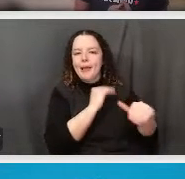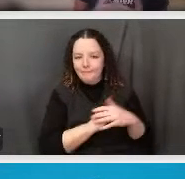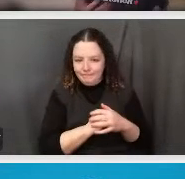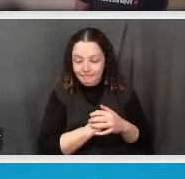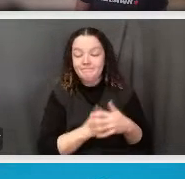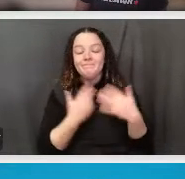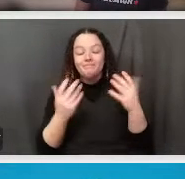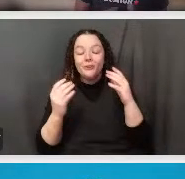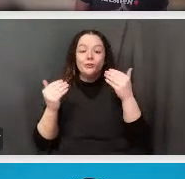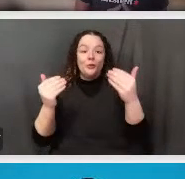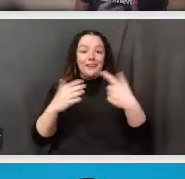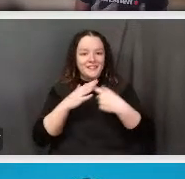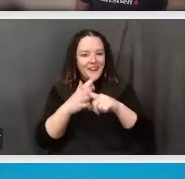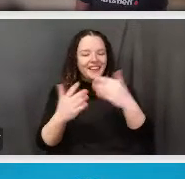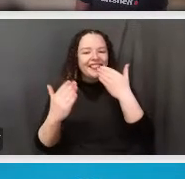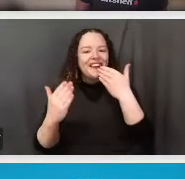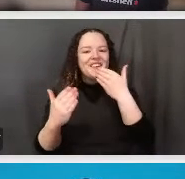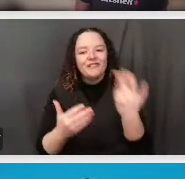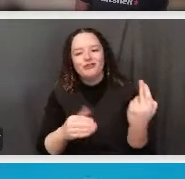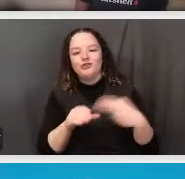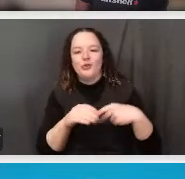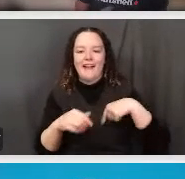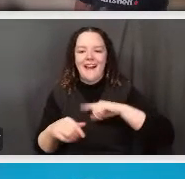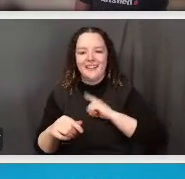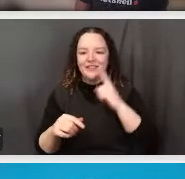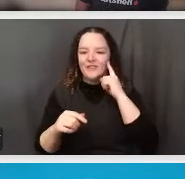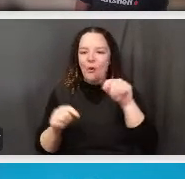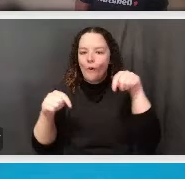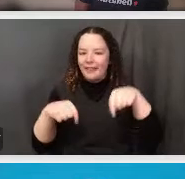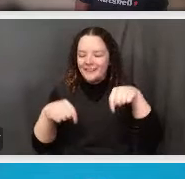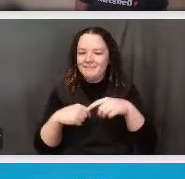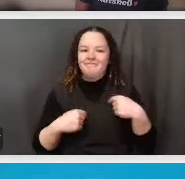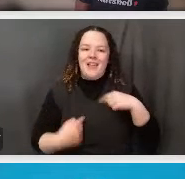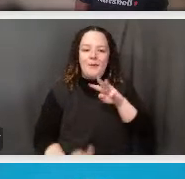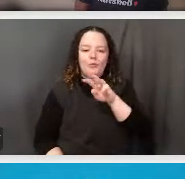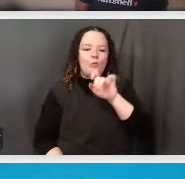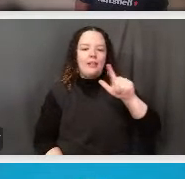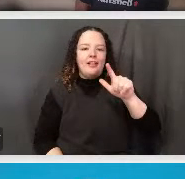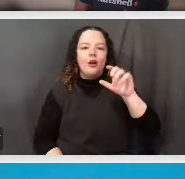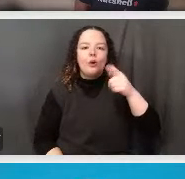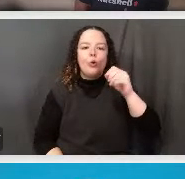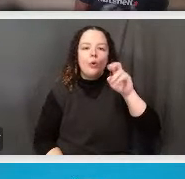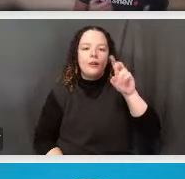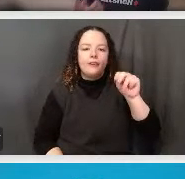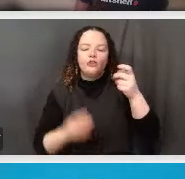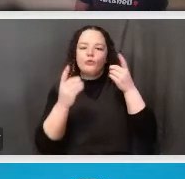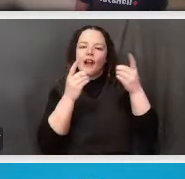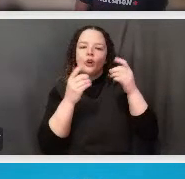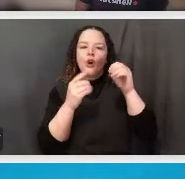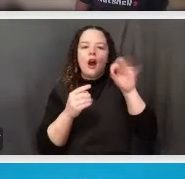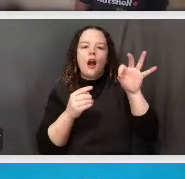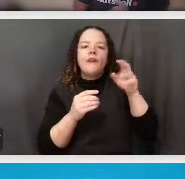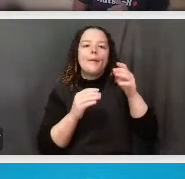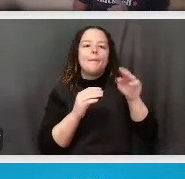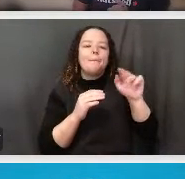started. Thank you for joining us for our Nutshell Campaigns webinar. I'm Will Gordon, the Director of Marketing here at Nutshell, and I'm joined by Emily Cyber,